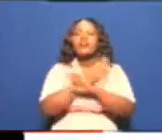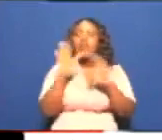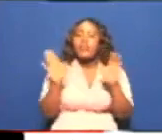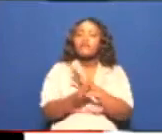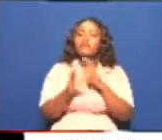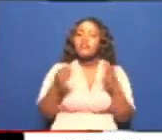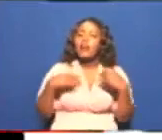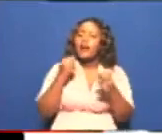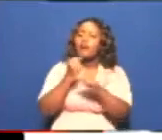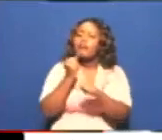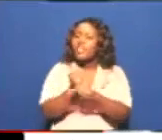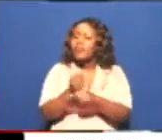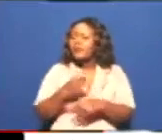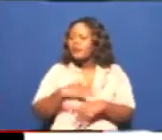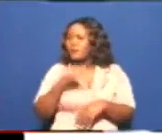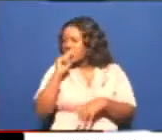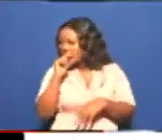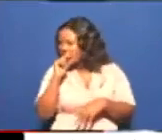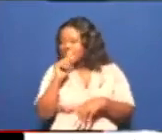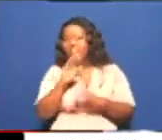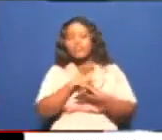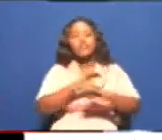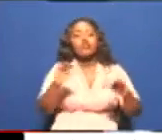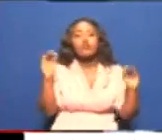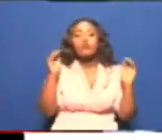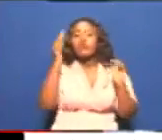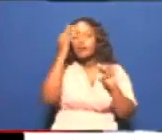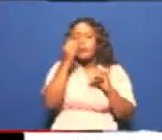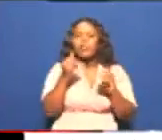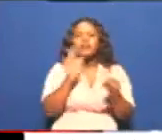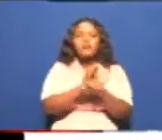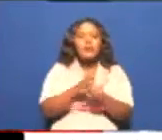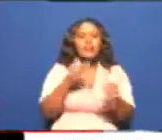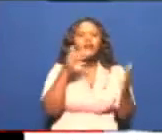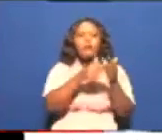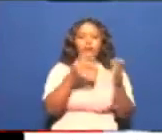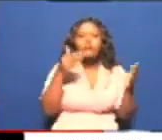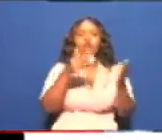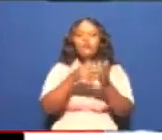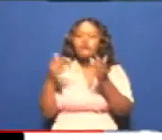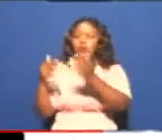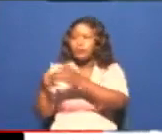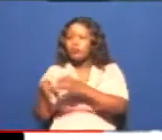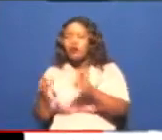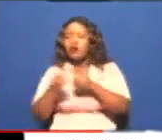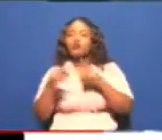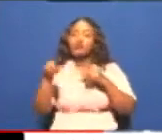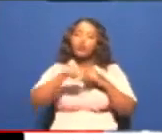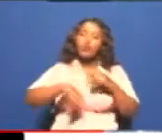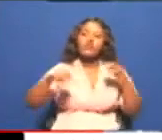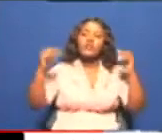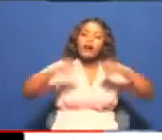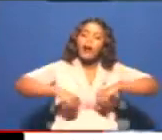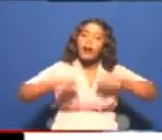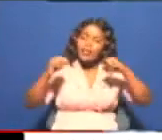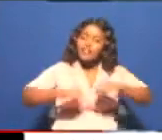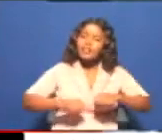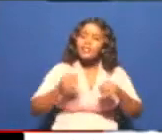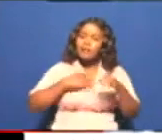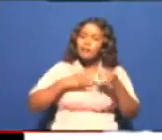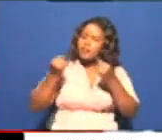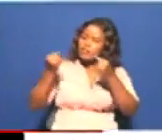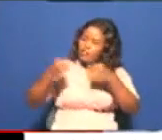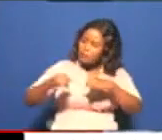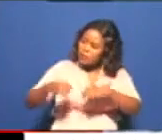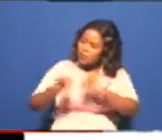bit. Because normally it's after consultations and we are agreed. Then now I go and implement it in the